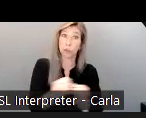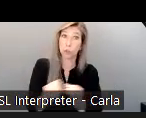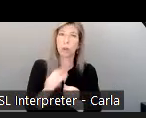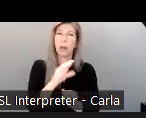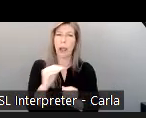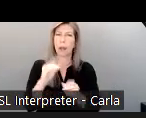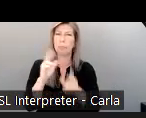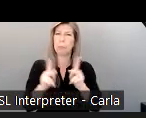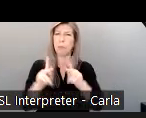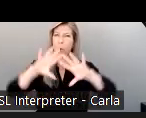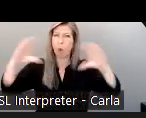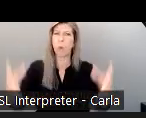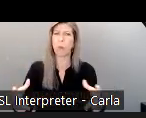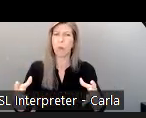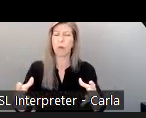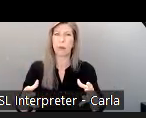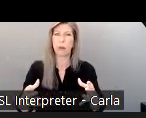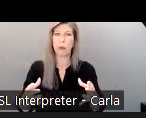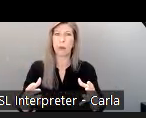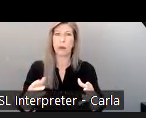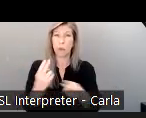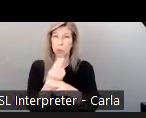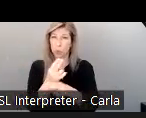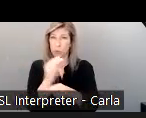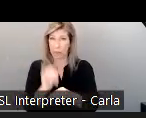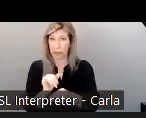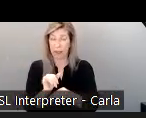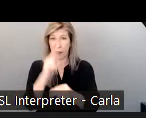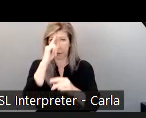it is also what brings us back into our window.